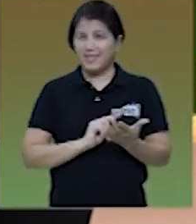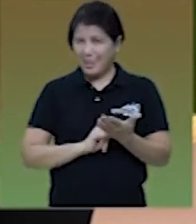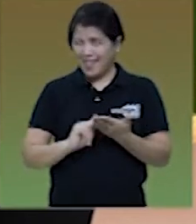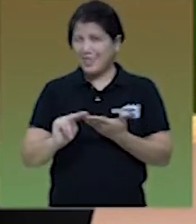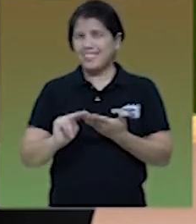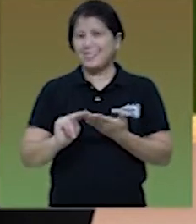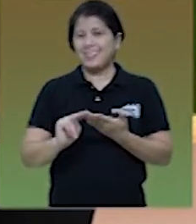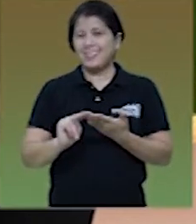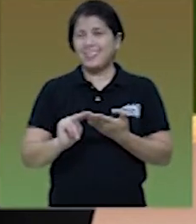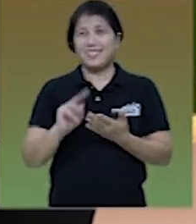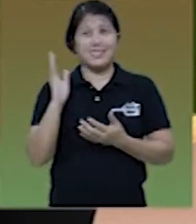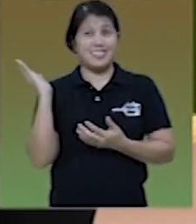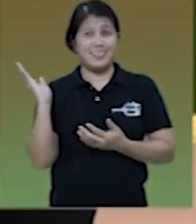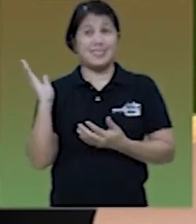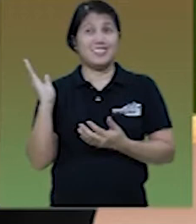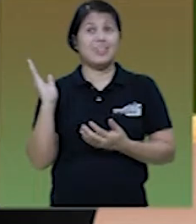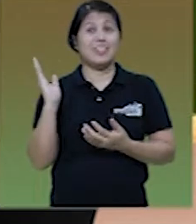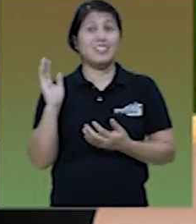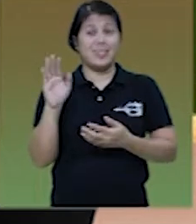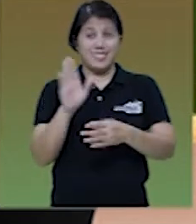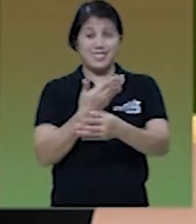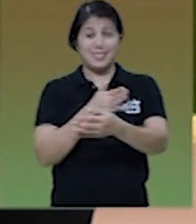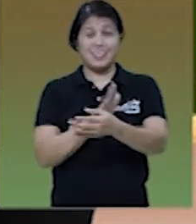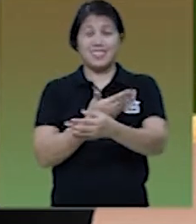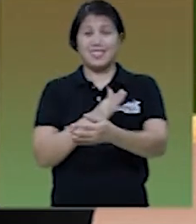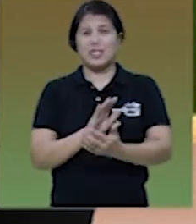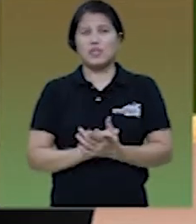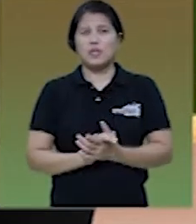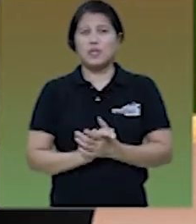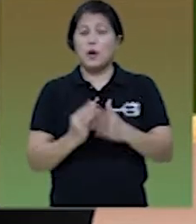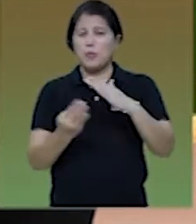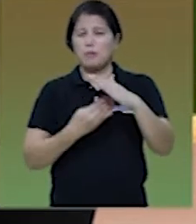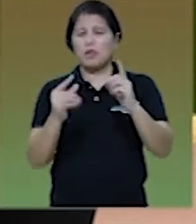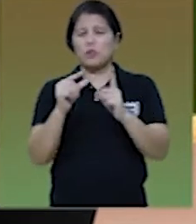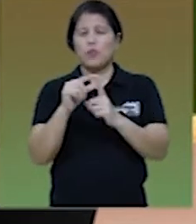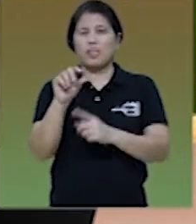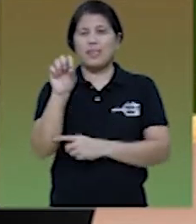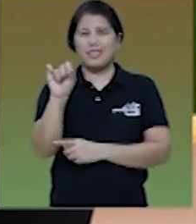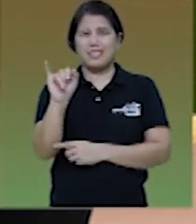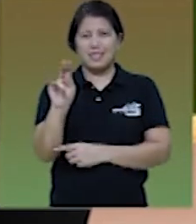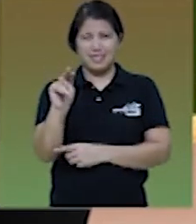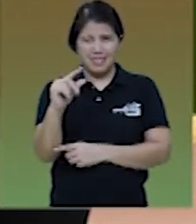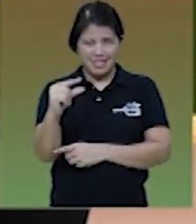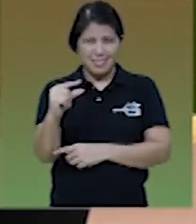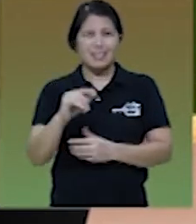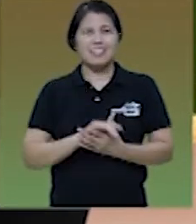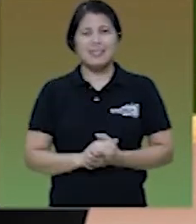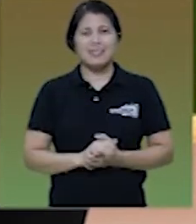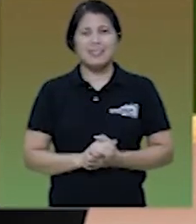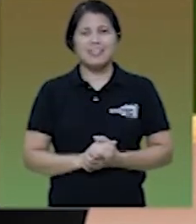Nice. She is singing, or the base word sing.